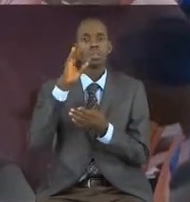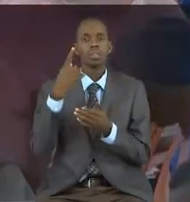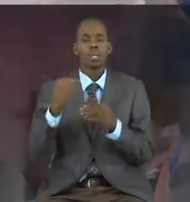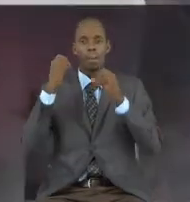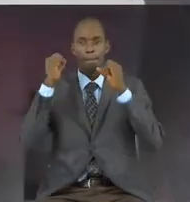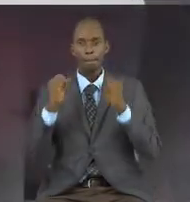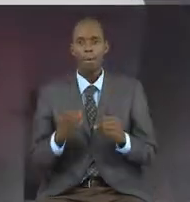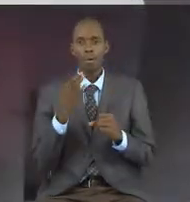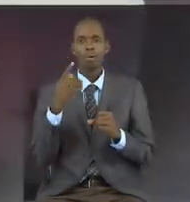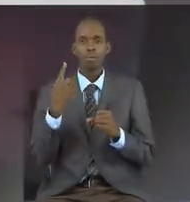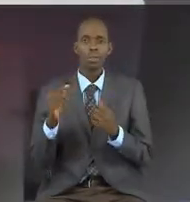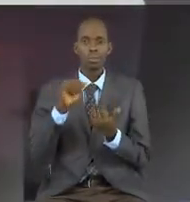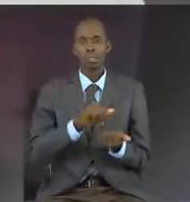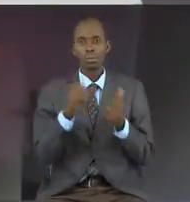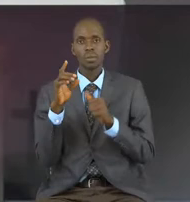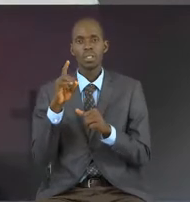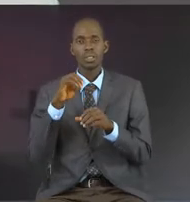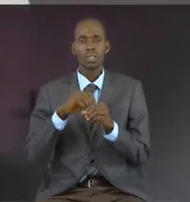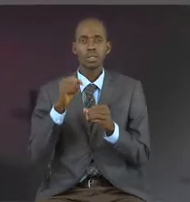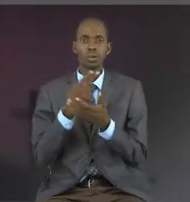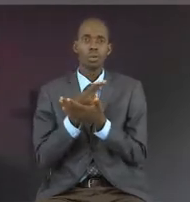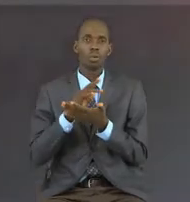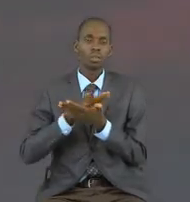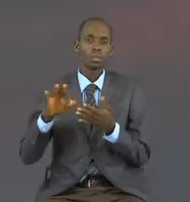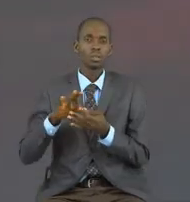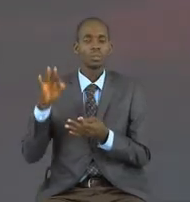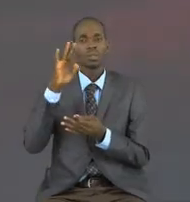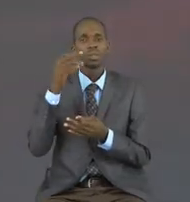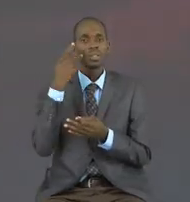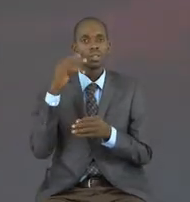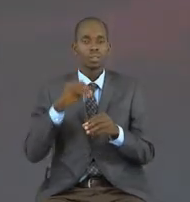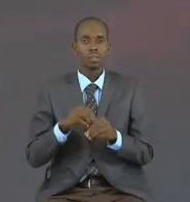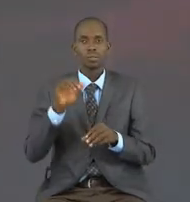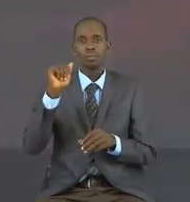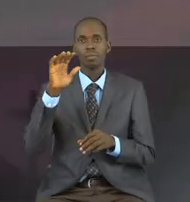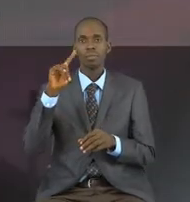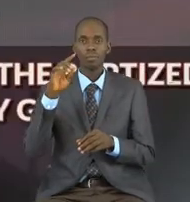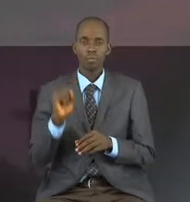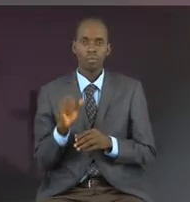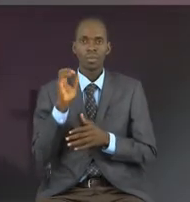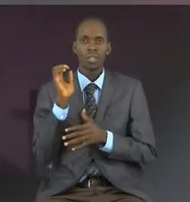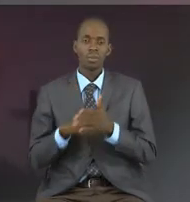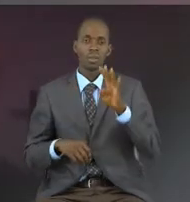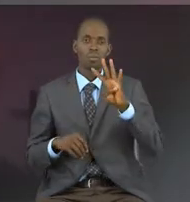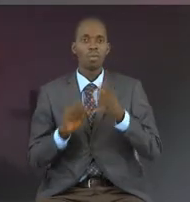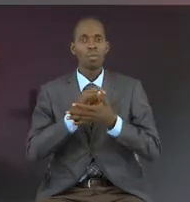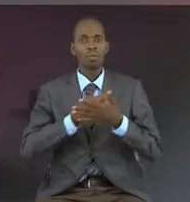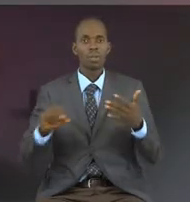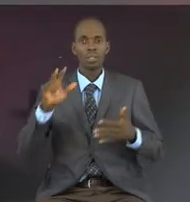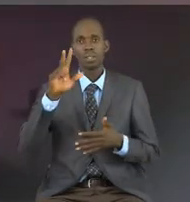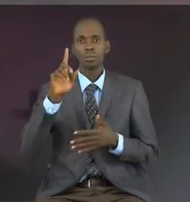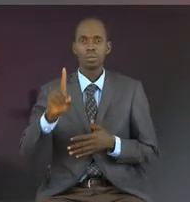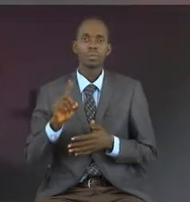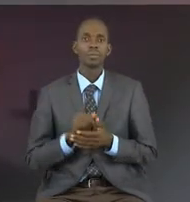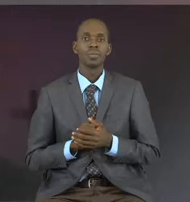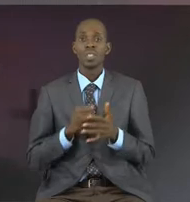baptized in the Holy Ghost. Look at chapter 4 of Acts. Acts chapter 4, verse 31. It says,